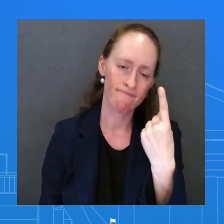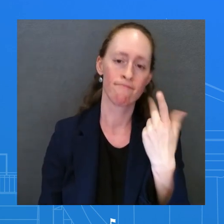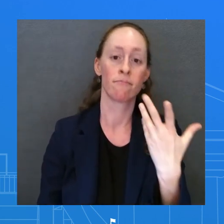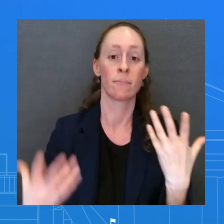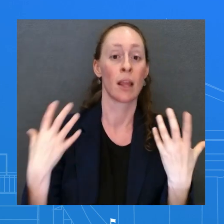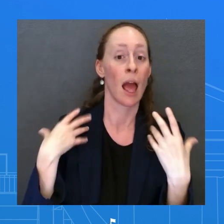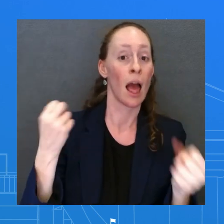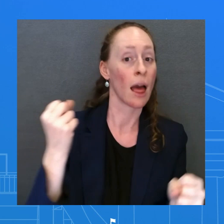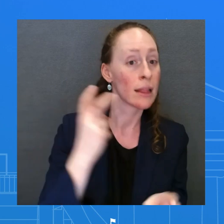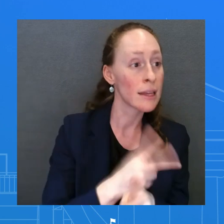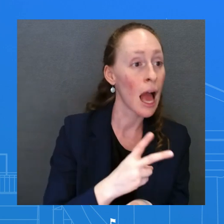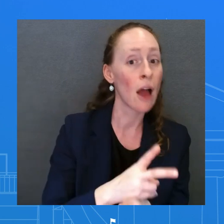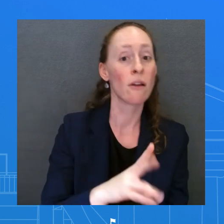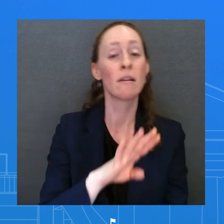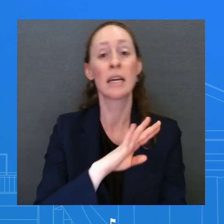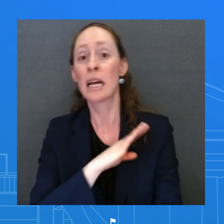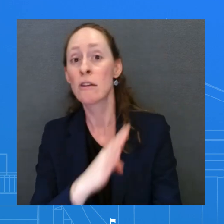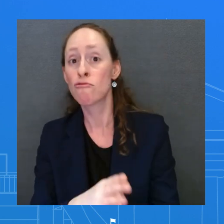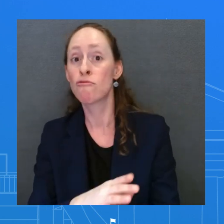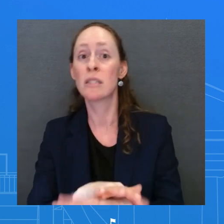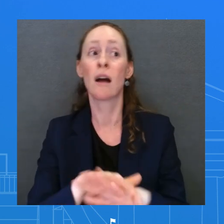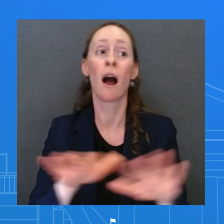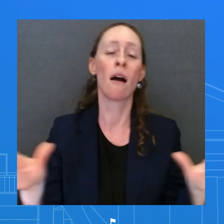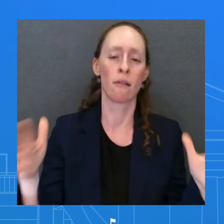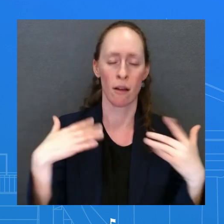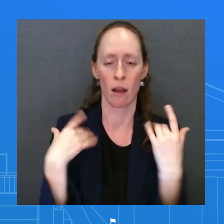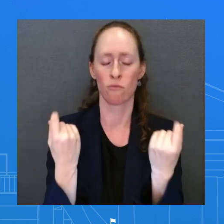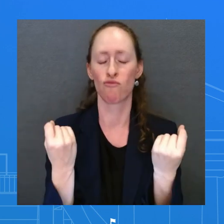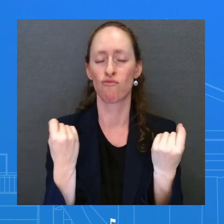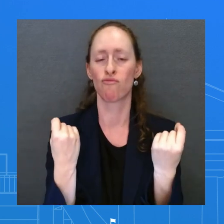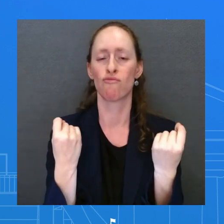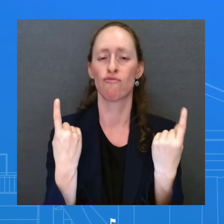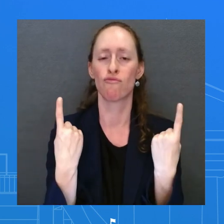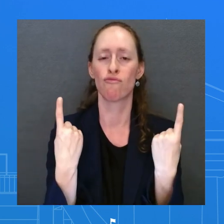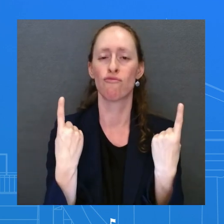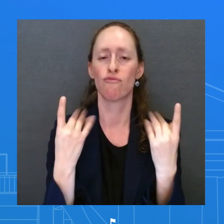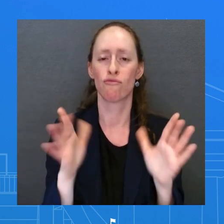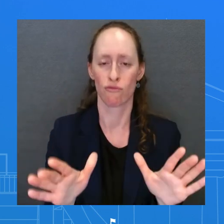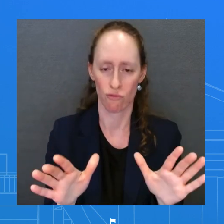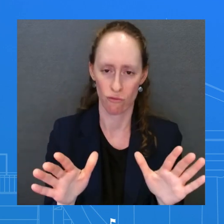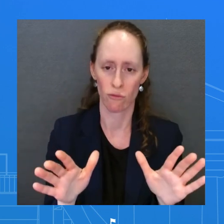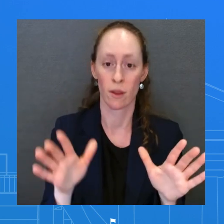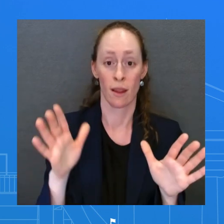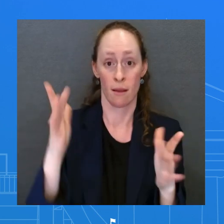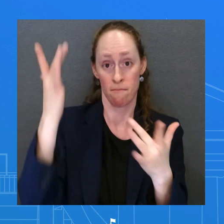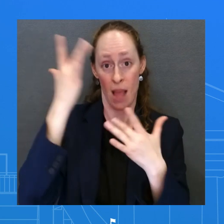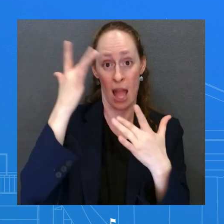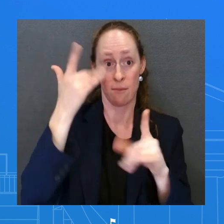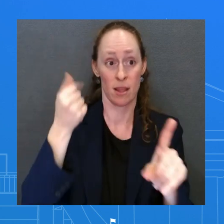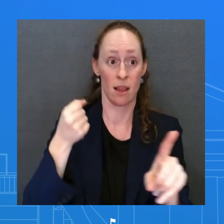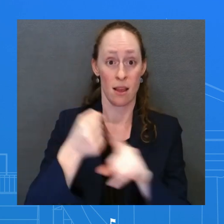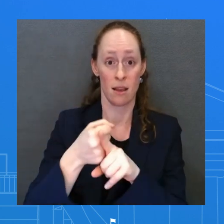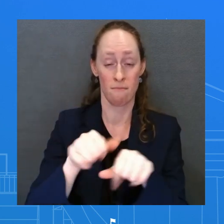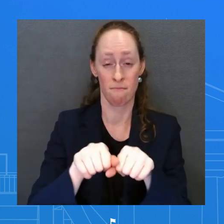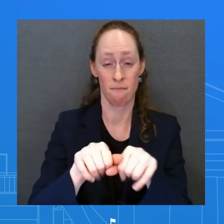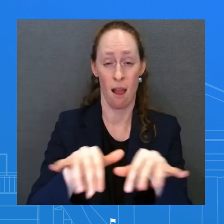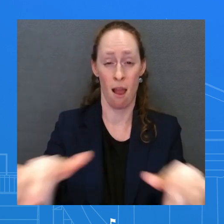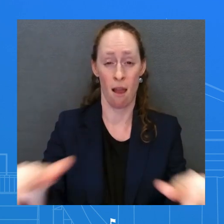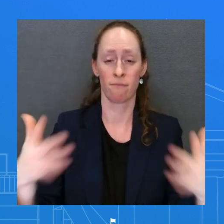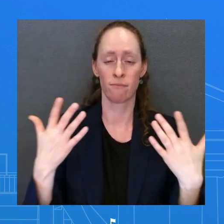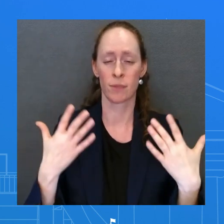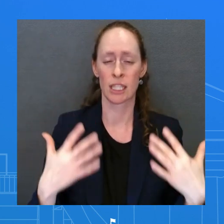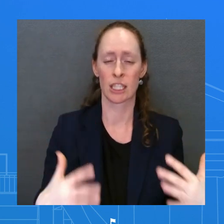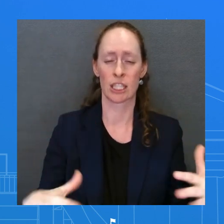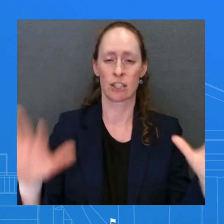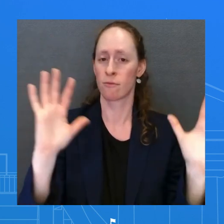the pandemic, as you know, we saw profit margins increase to historic high levels, and we expect that as profit margins fall to more historically